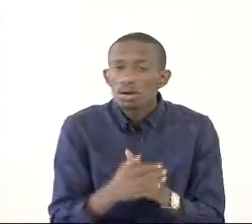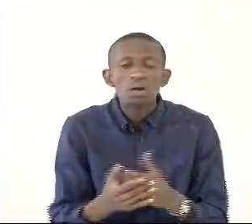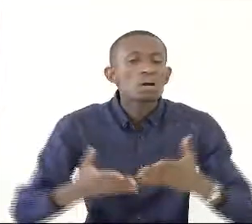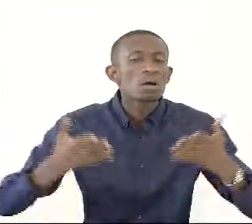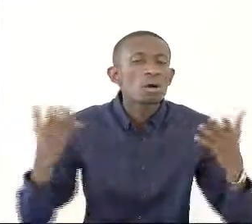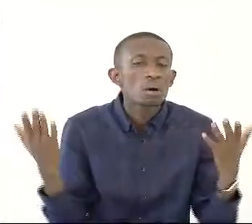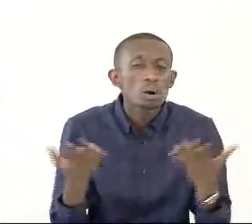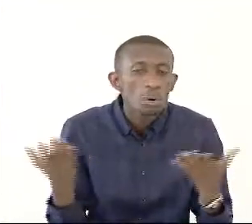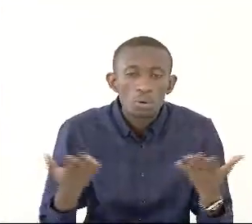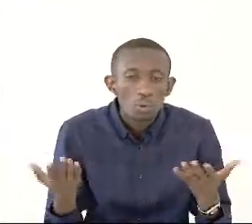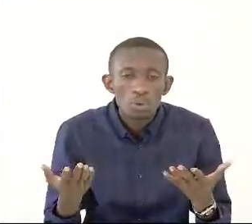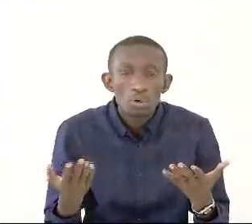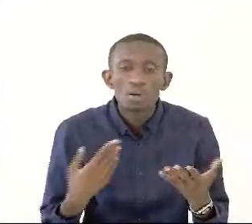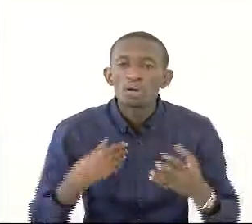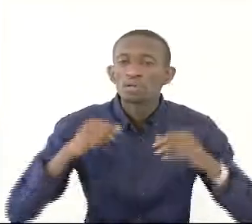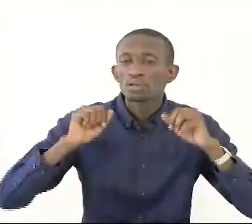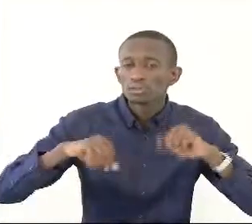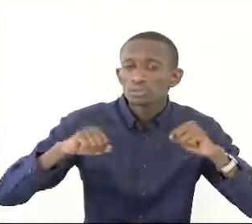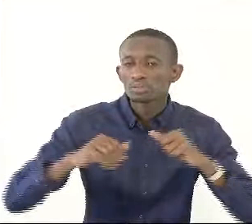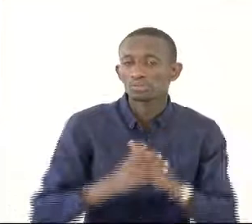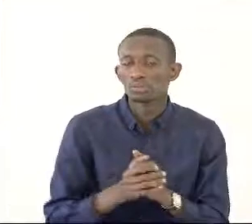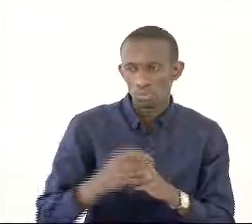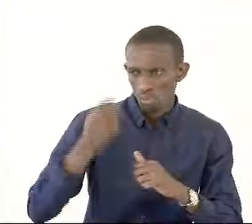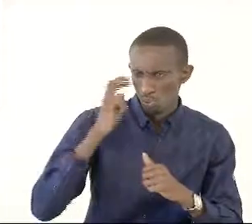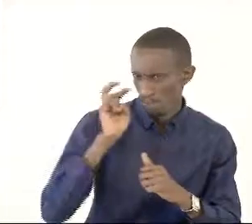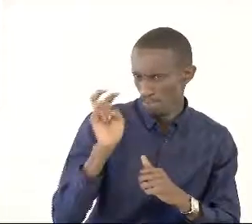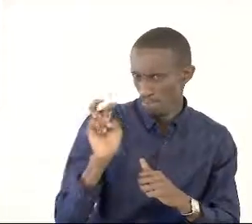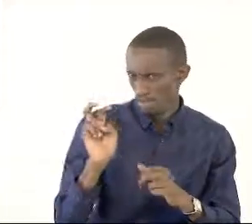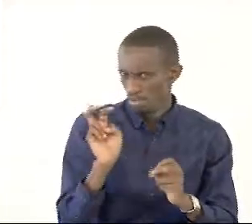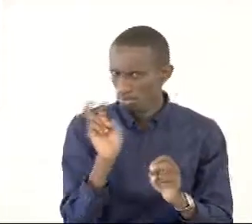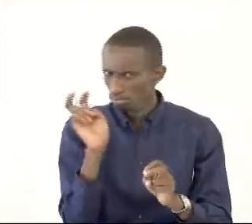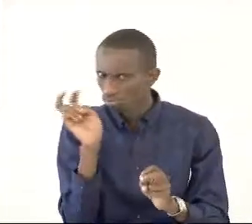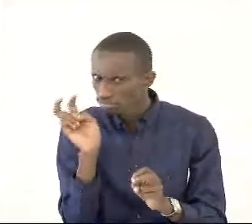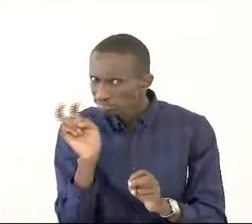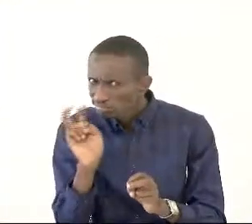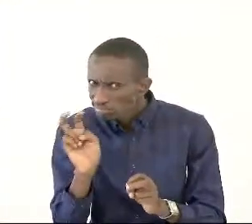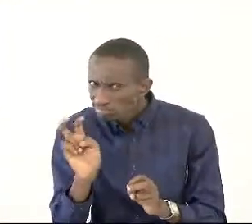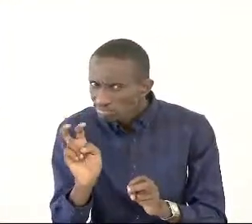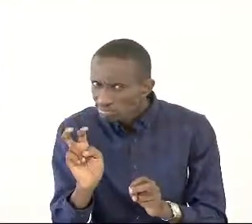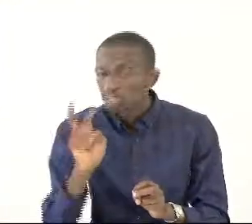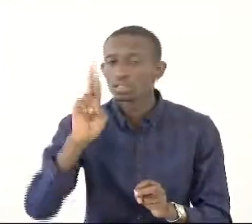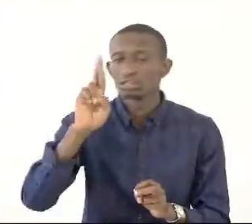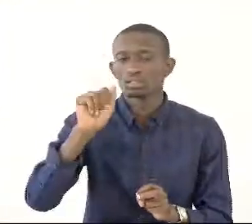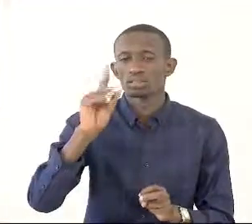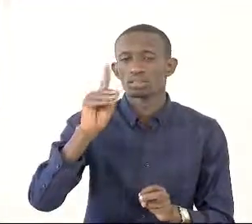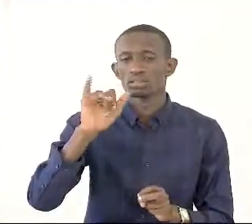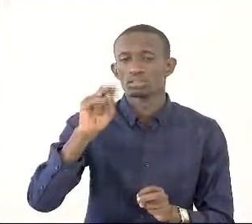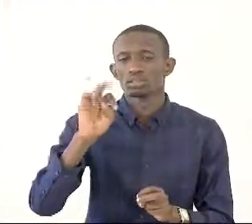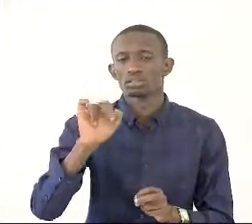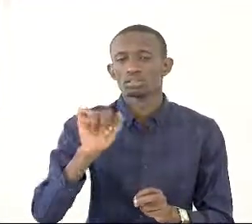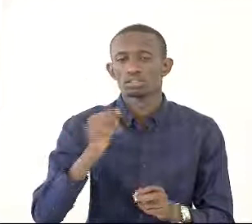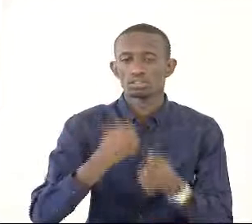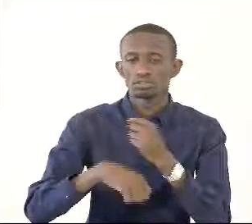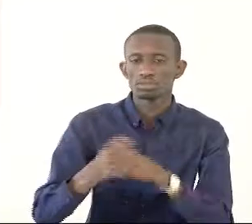detect radioactivity and radiations? How can we detect this? And how can we know